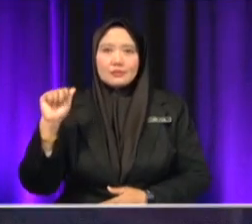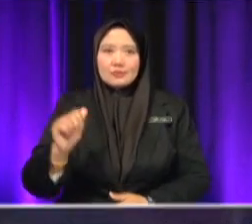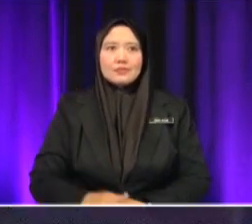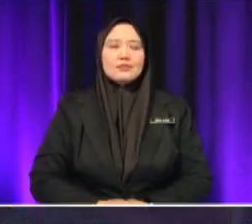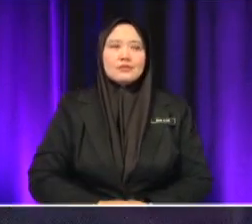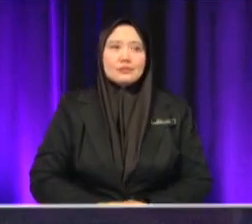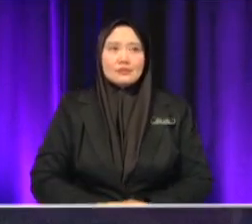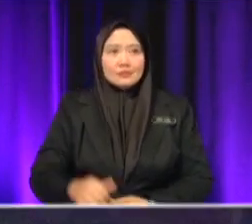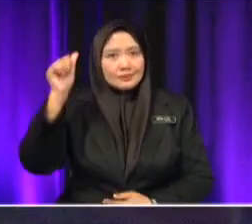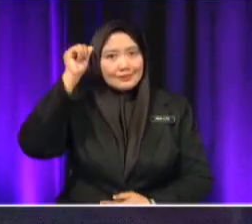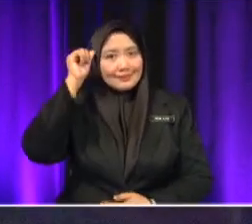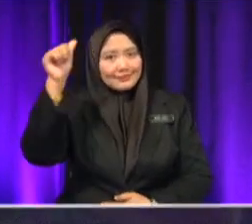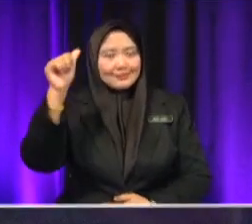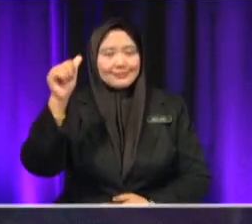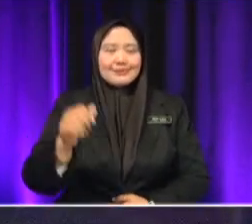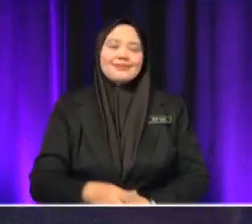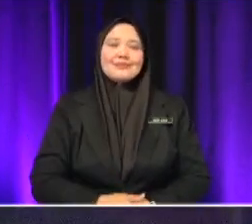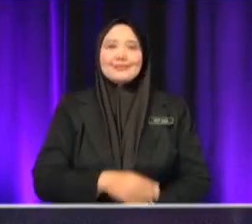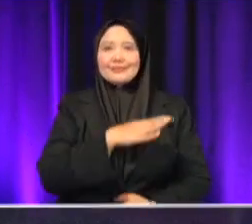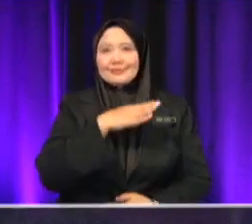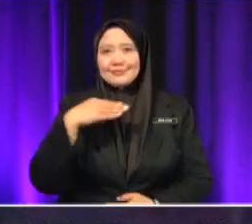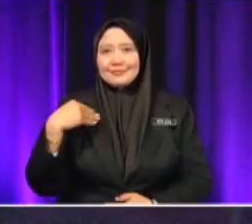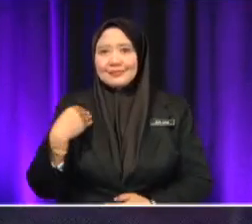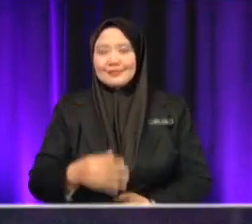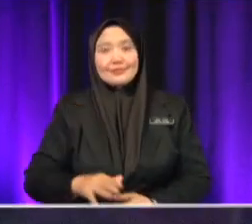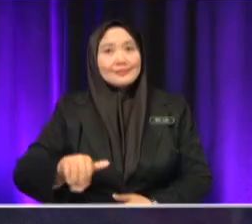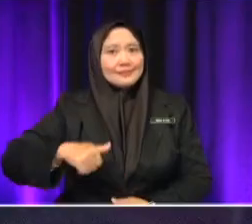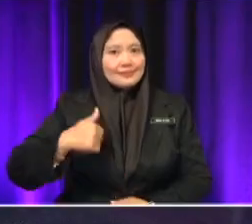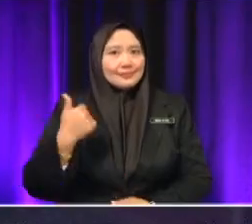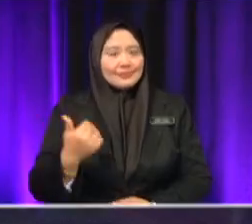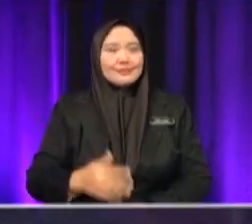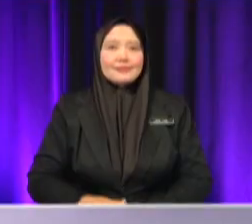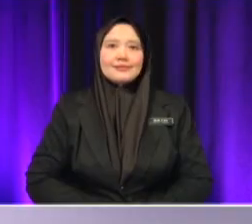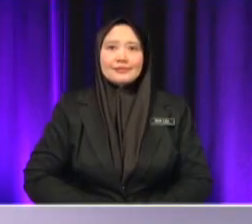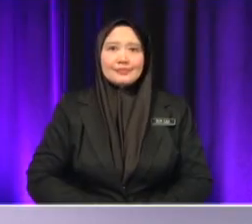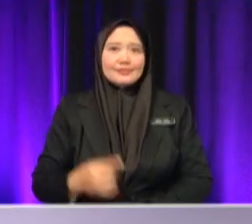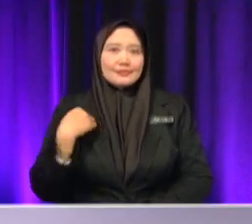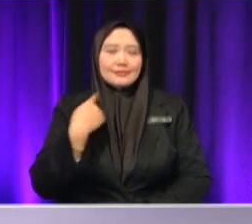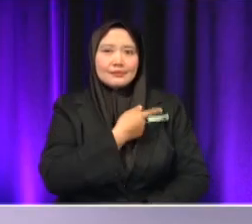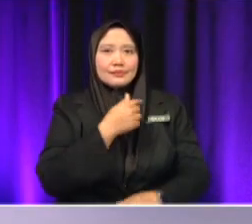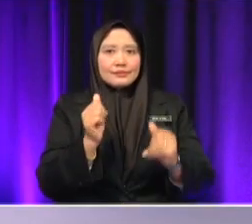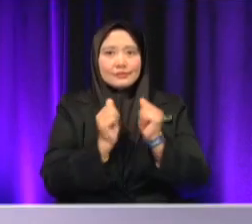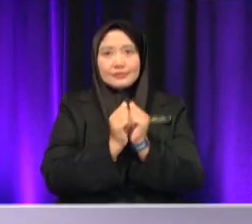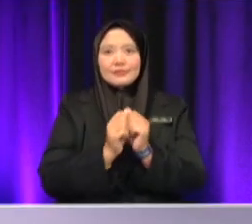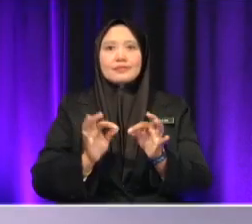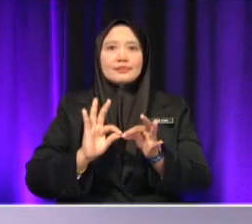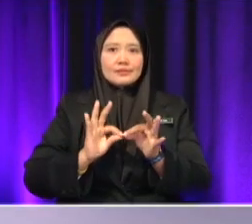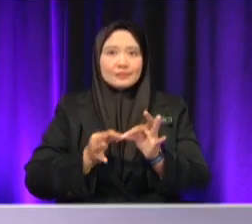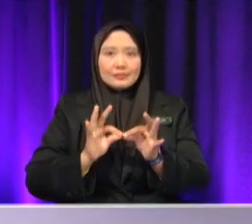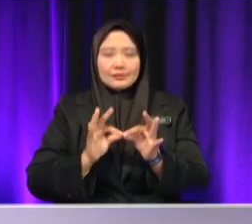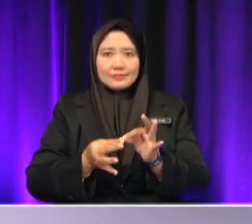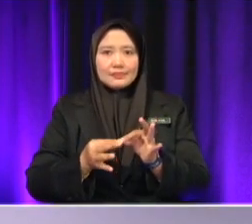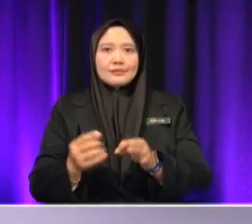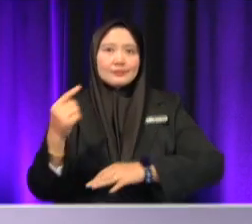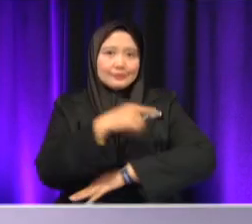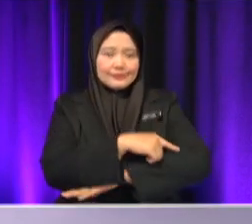Waalaikumsalam. How are you? Doing good. Doing great as well. I'm doing great with you here. Now, we also have with us in the studio right now our